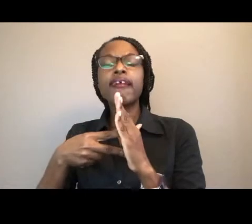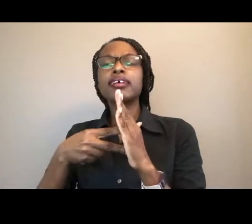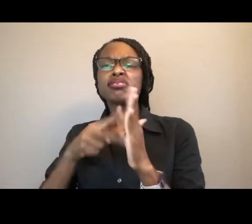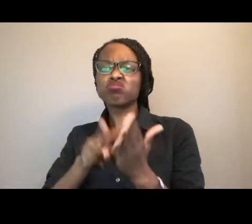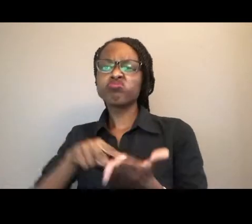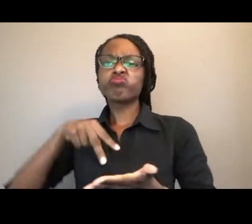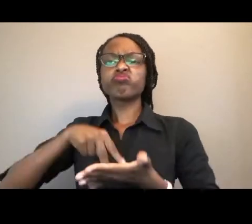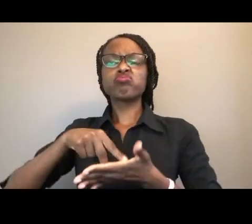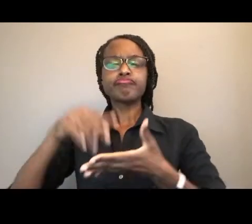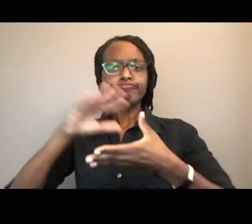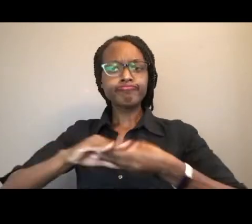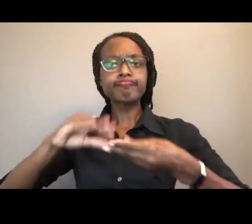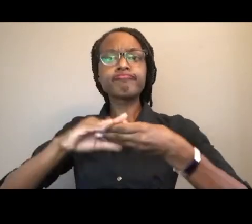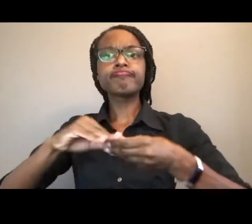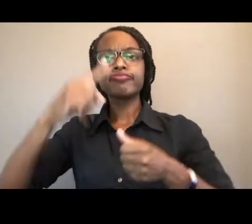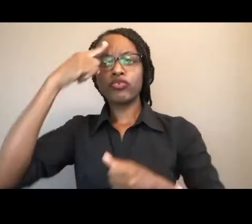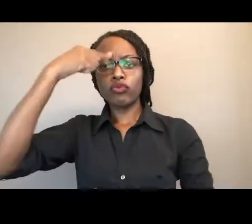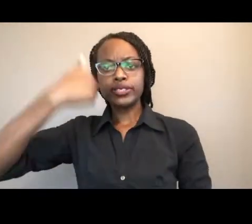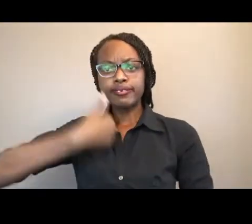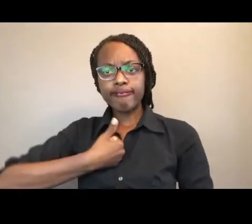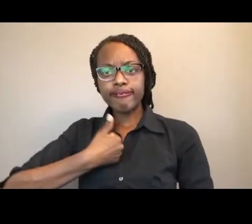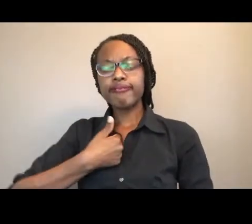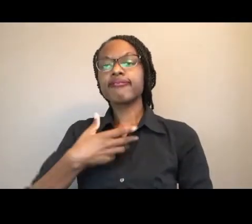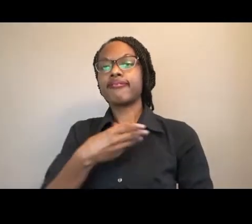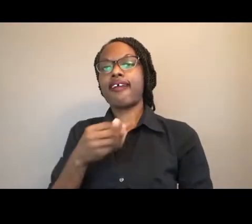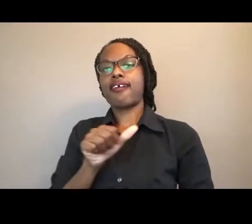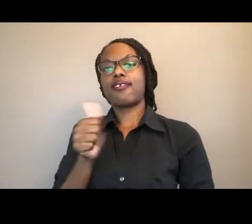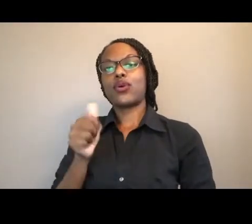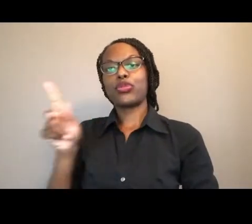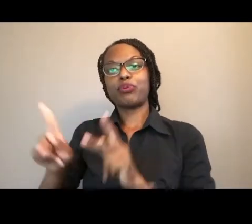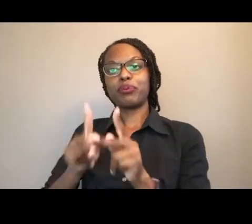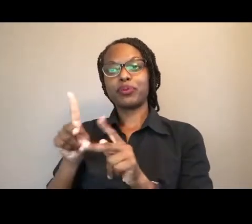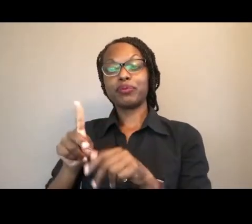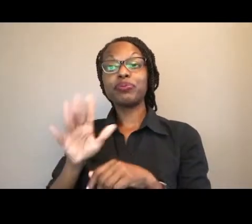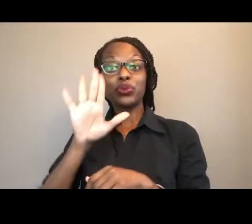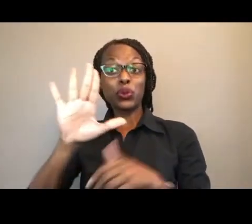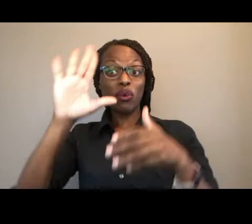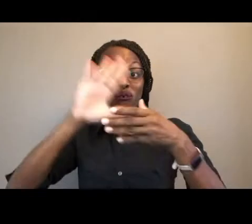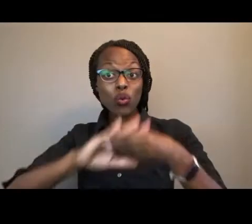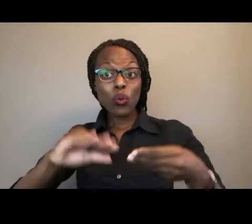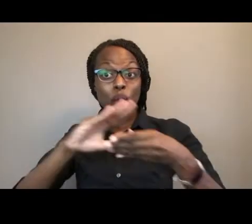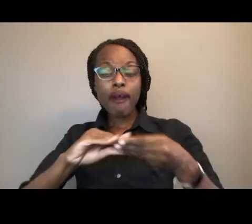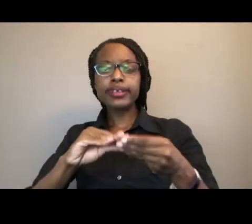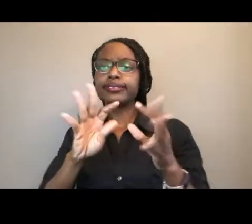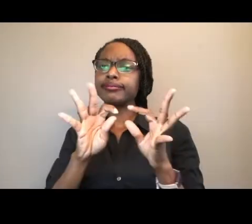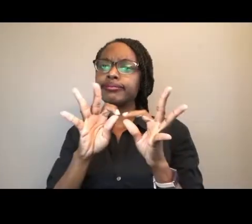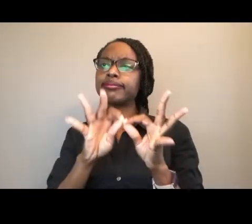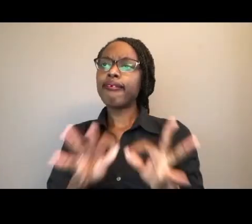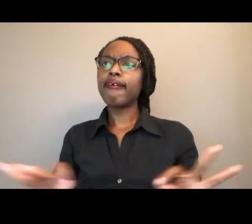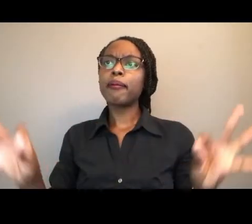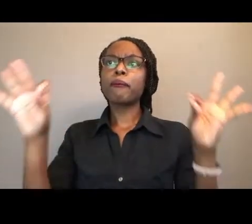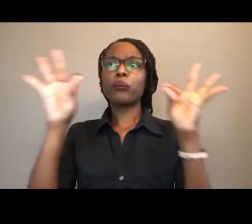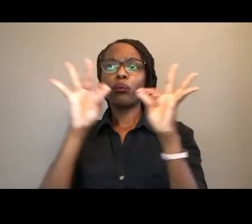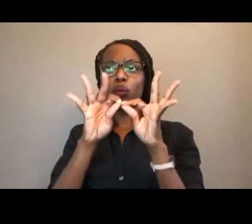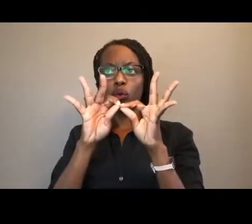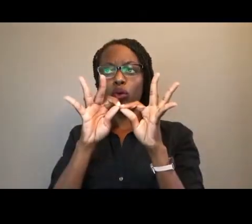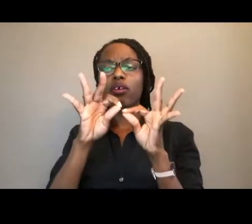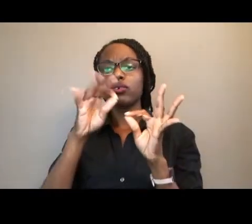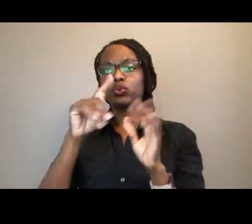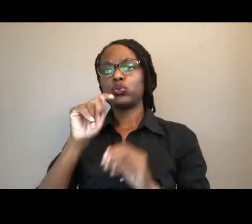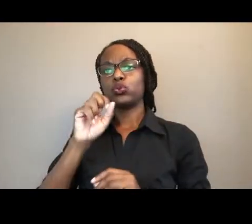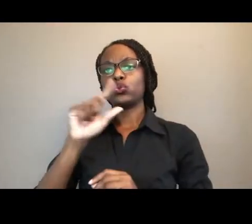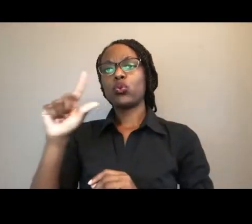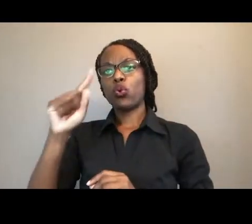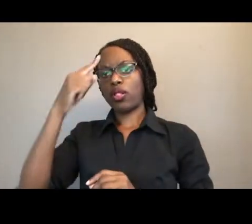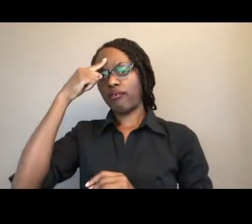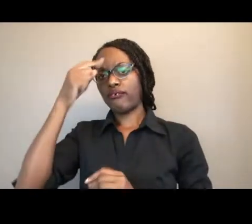Self-advocacy means speaking up for yourself and others. Your voice is important to lend self-advocacy. I began to find my voice when I became involved